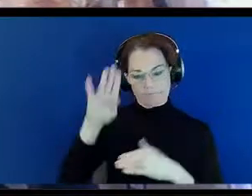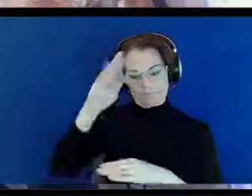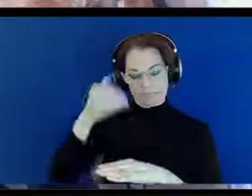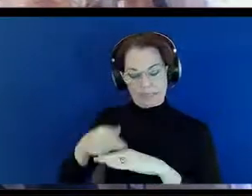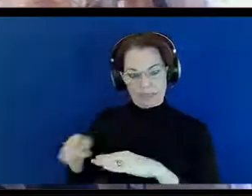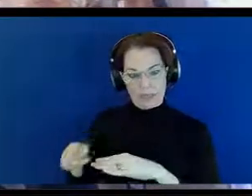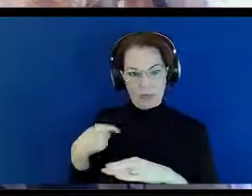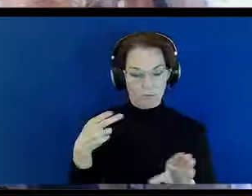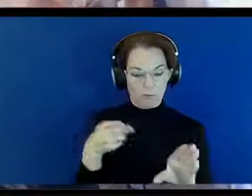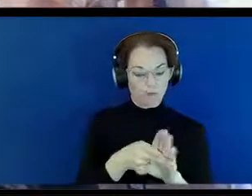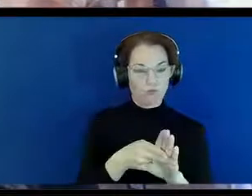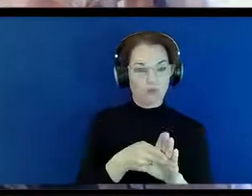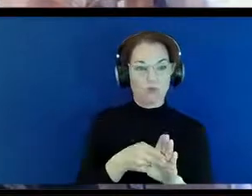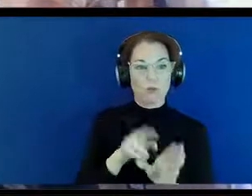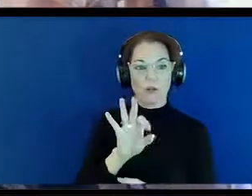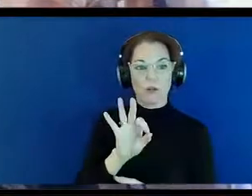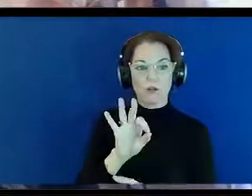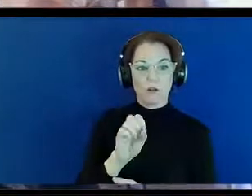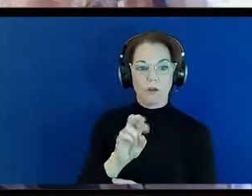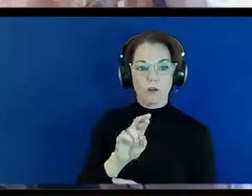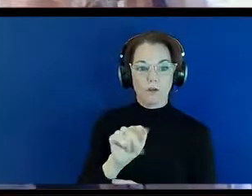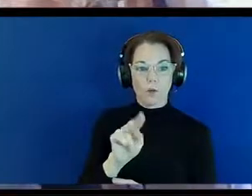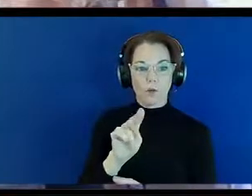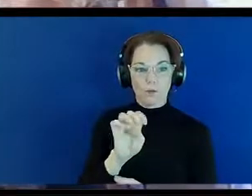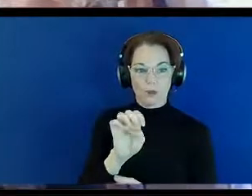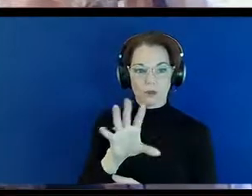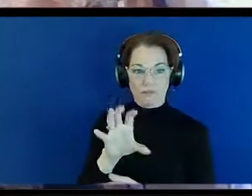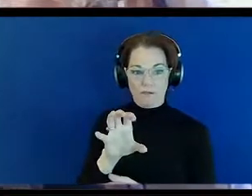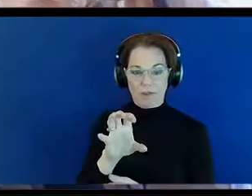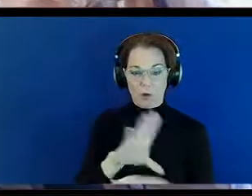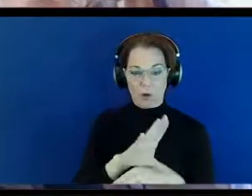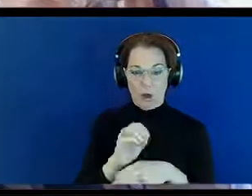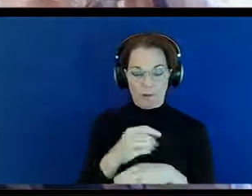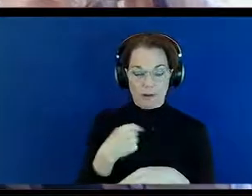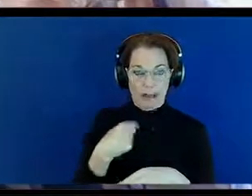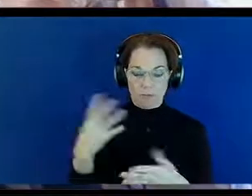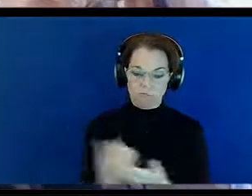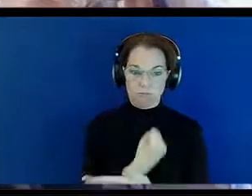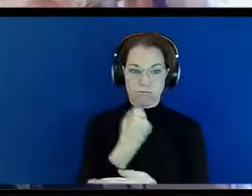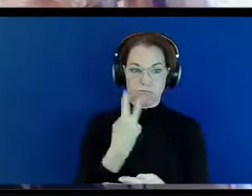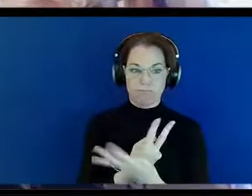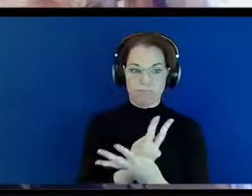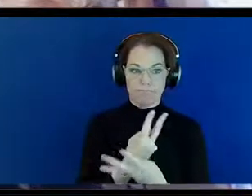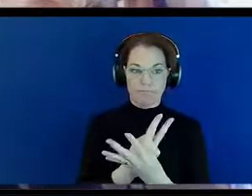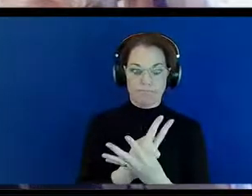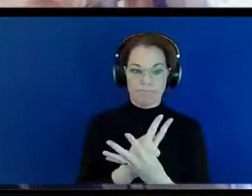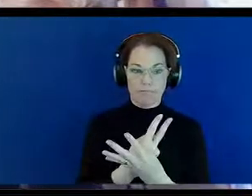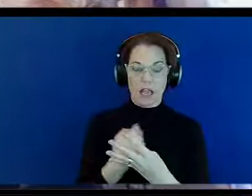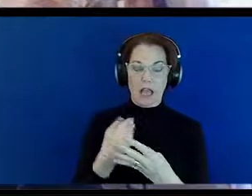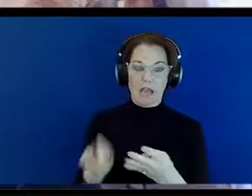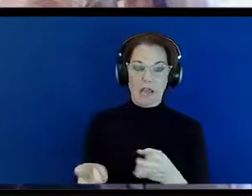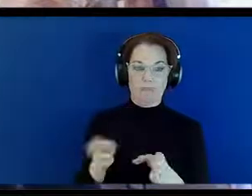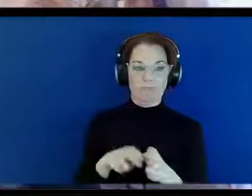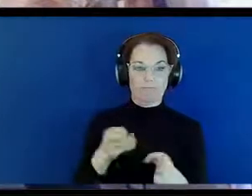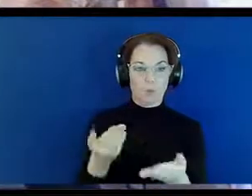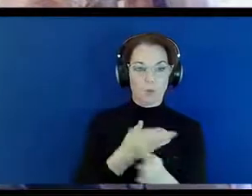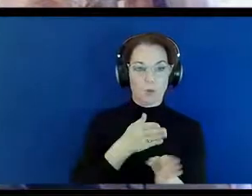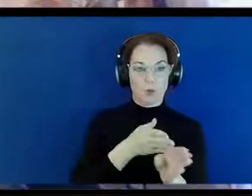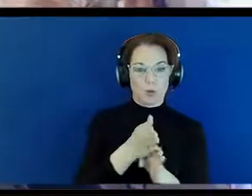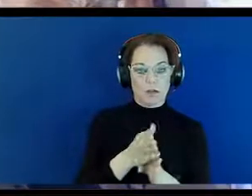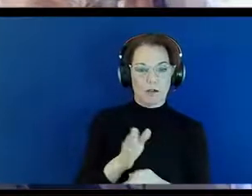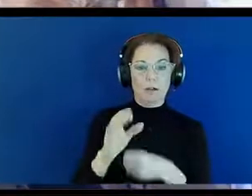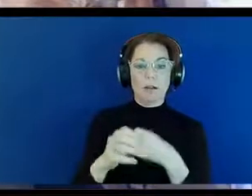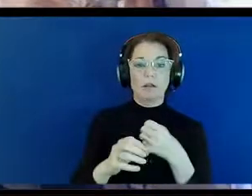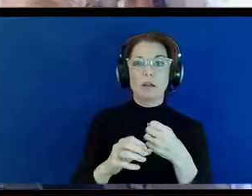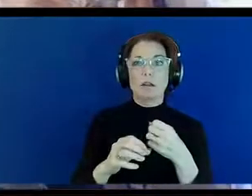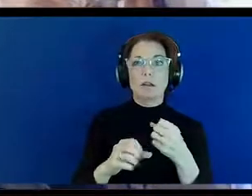500 company, worked my way through attaining my MBA, and grew a whole new career. By 2016, I finally